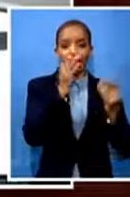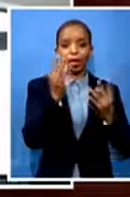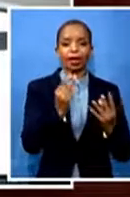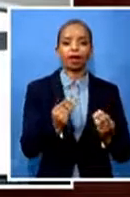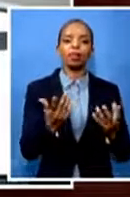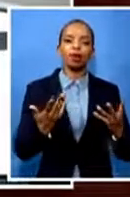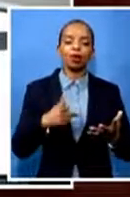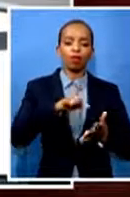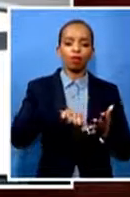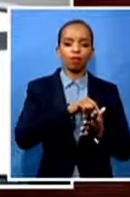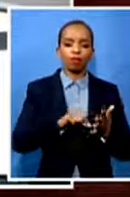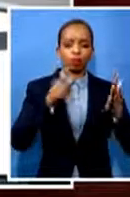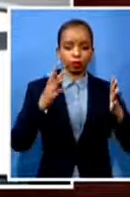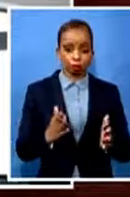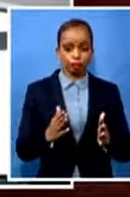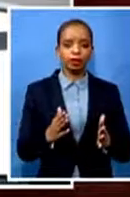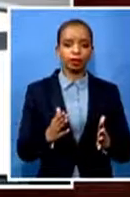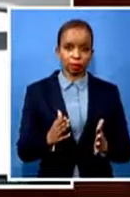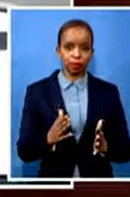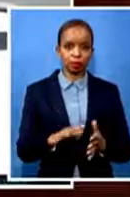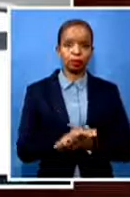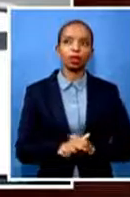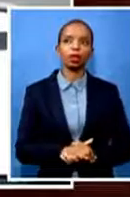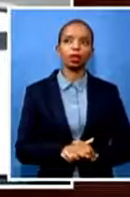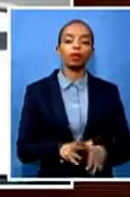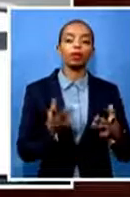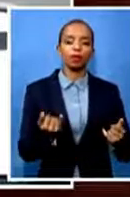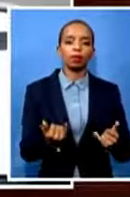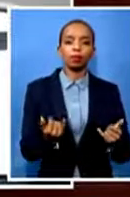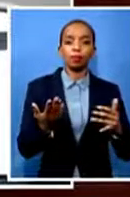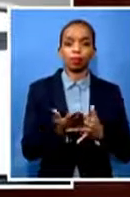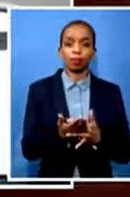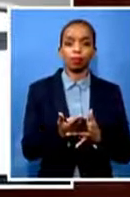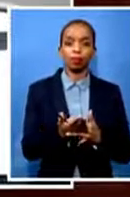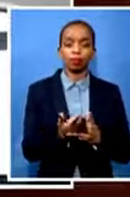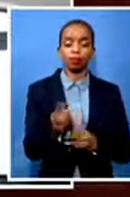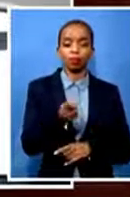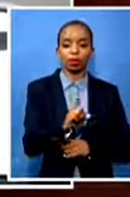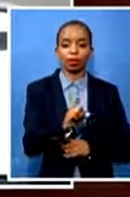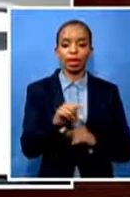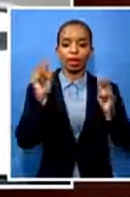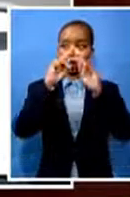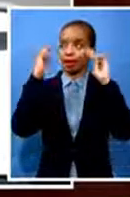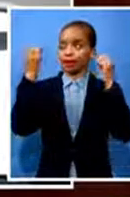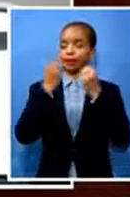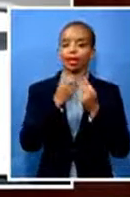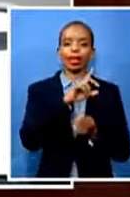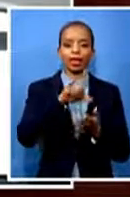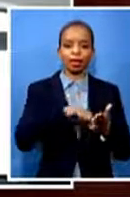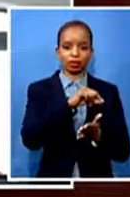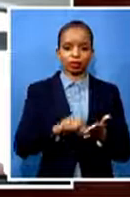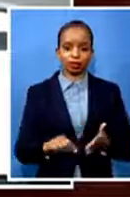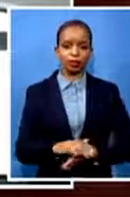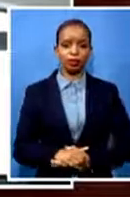obviously, our past national elections, and then you divide that number with the number of